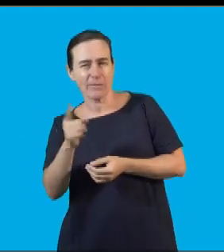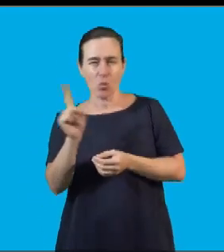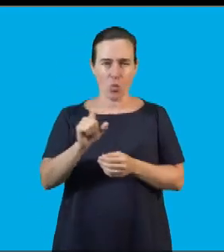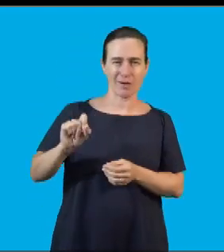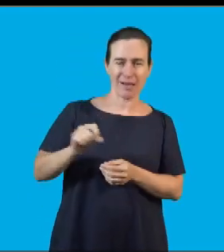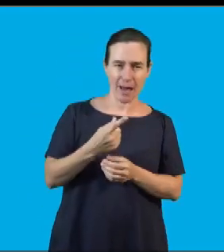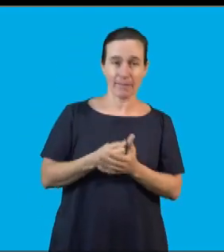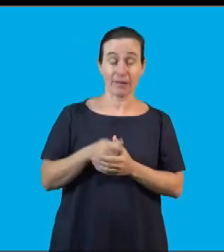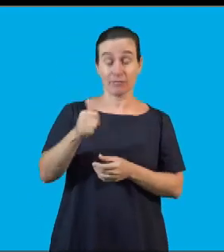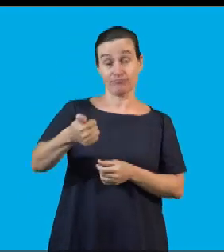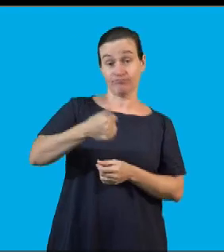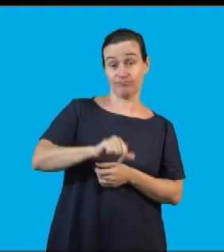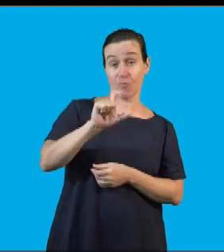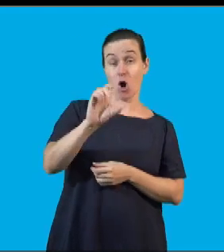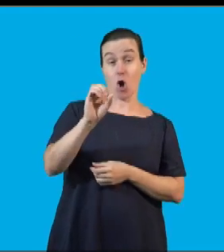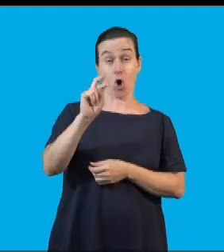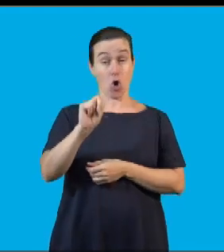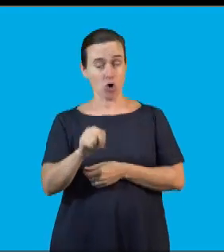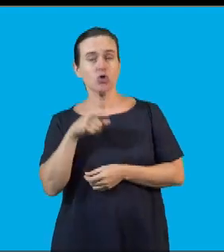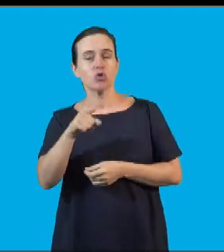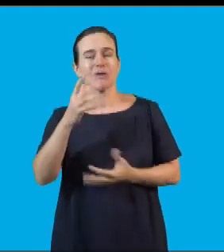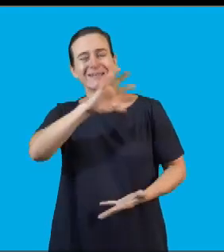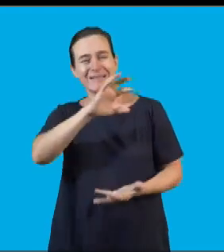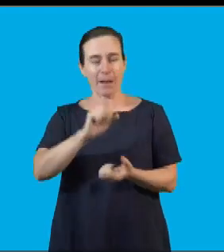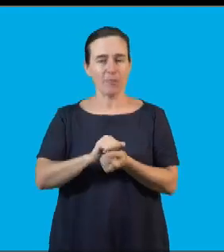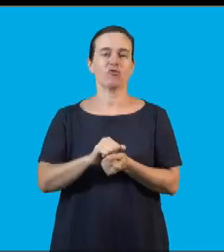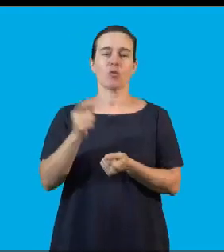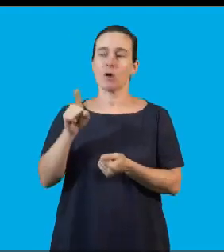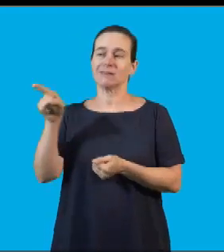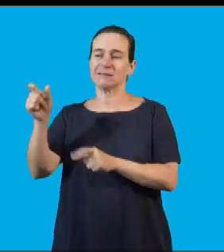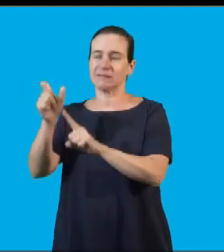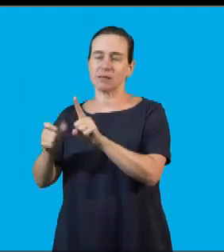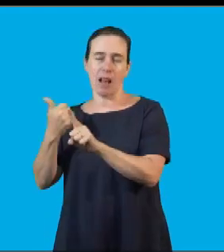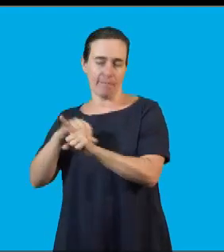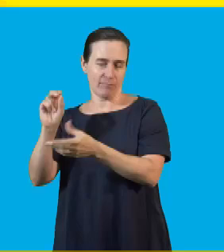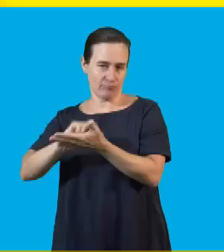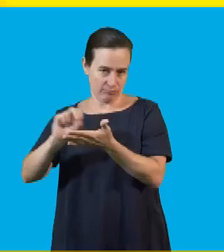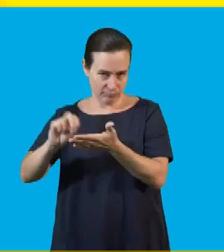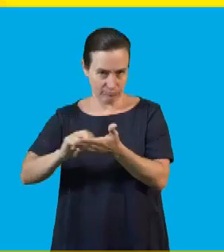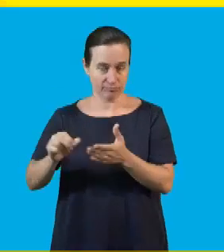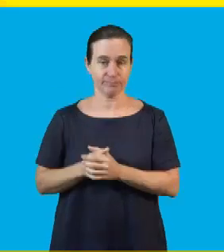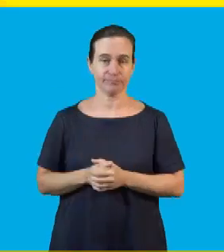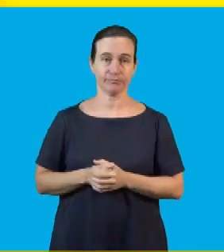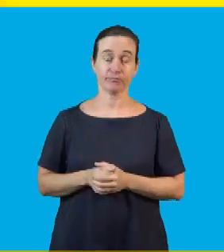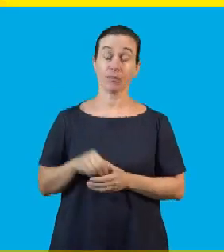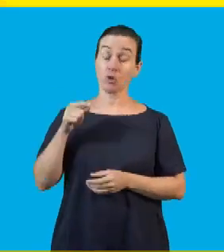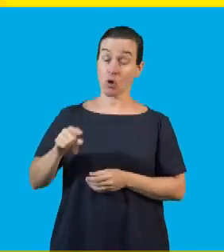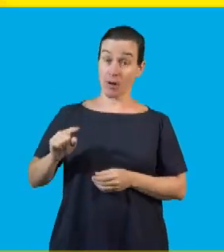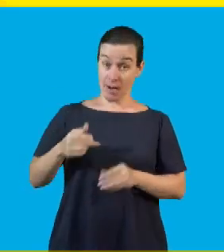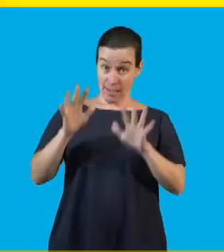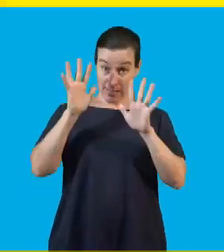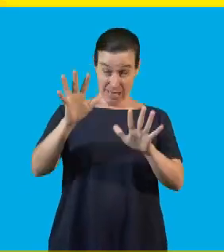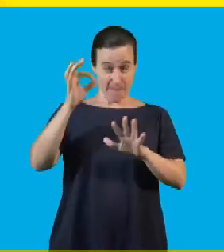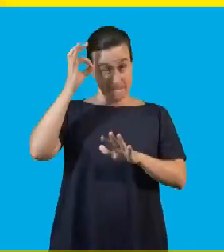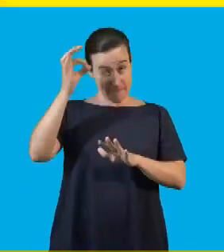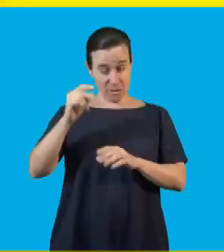conclusion often summarizes the author's intention. A good tip is to do the first 2 steps in your 10 minutes